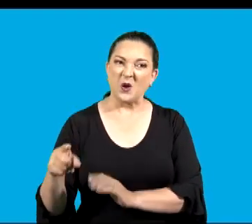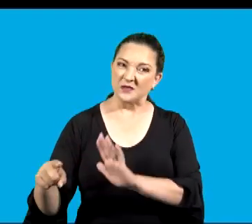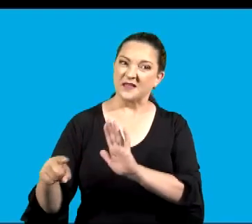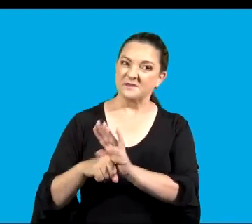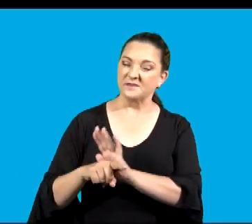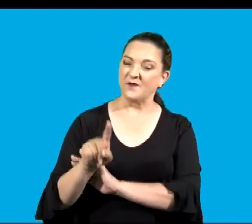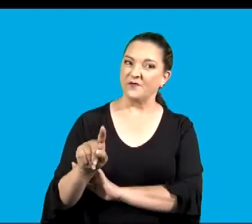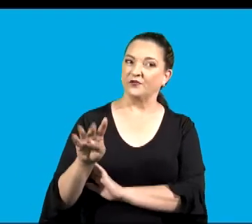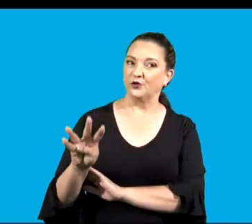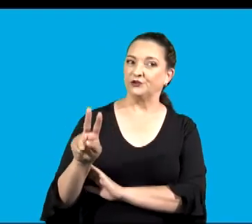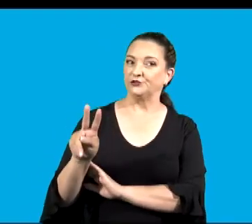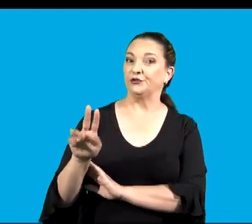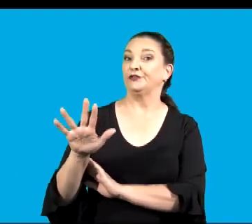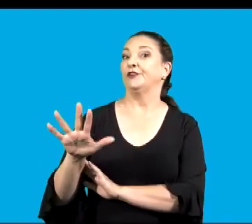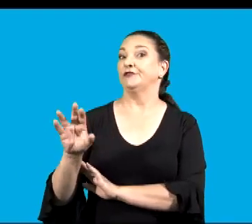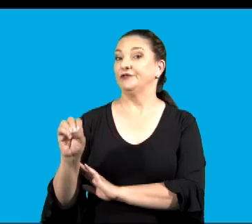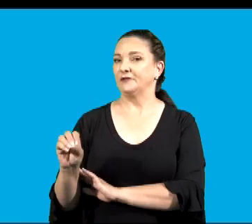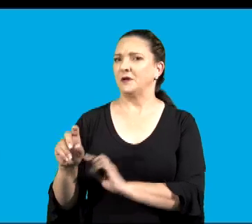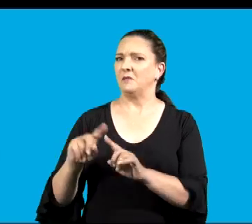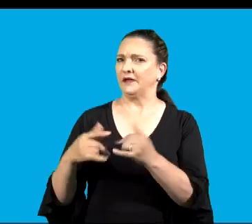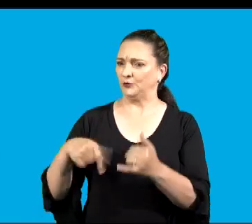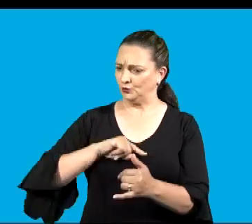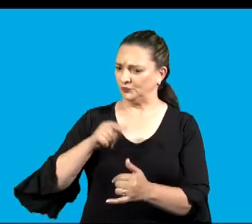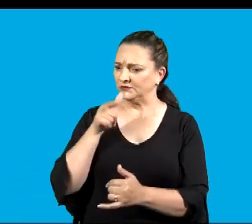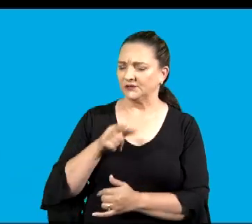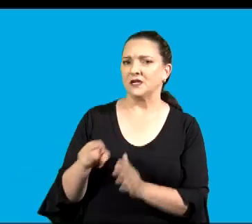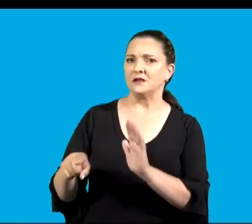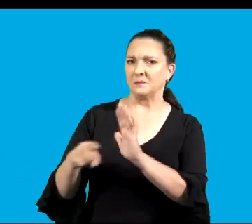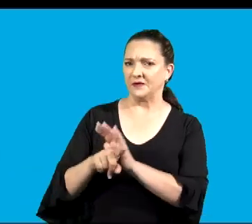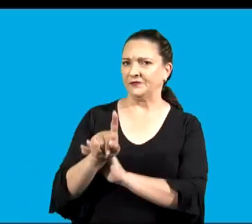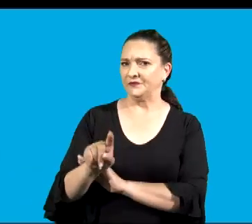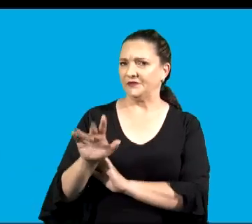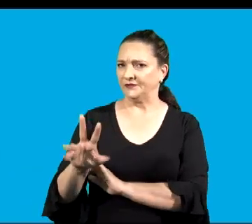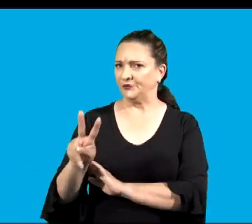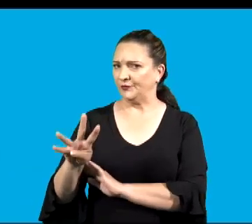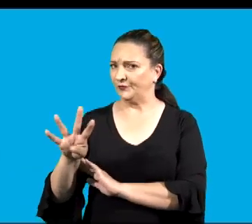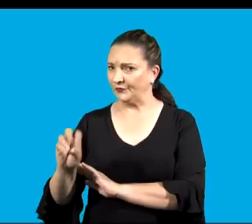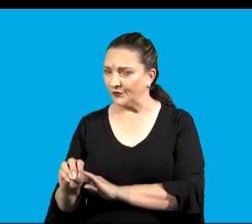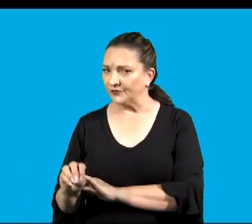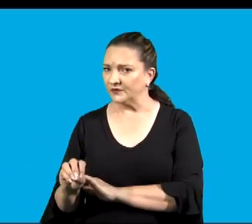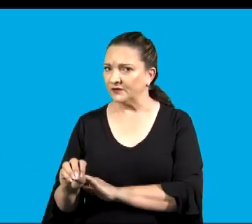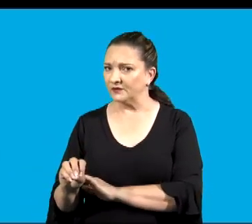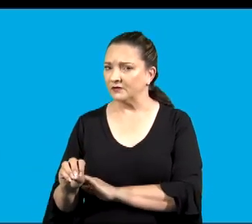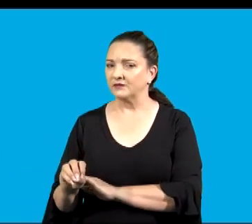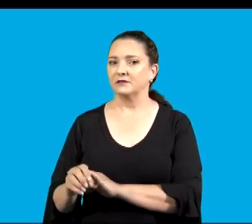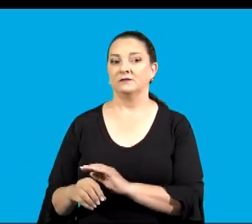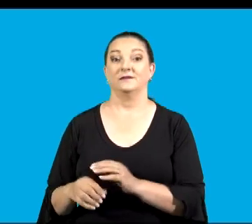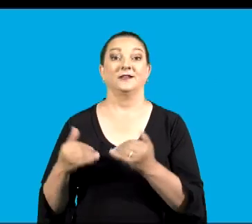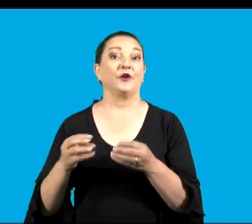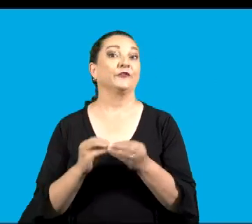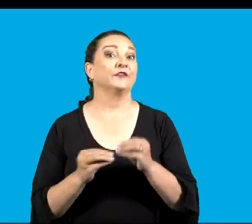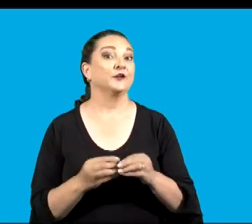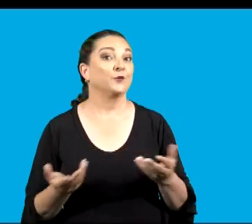minus 14,250, but we went and said minus 15,240. To correct